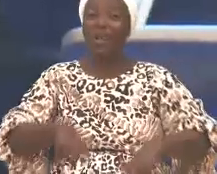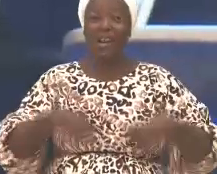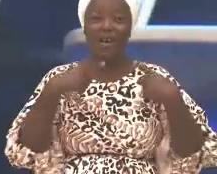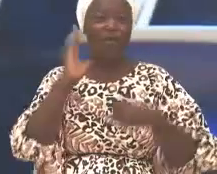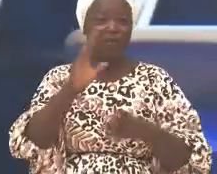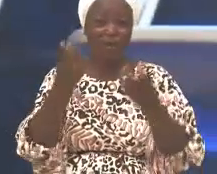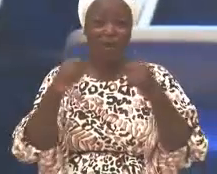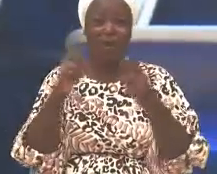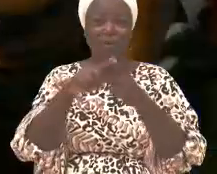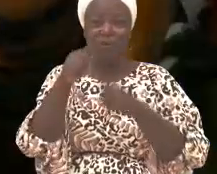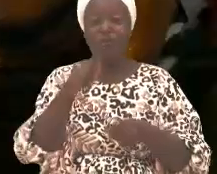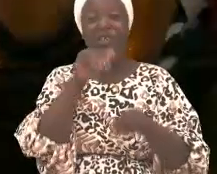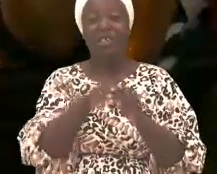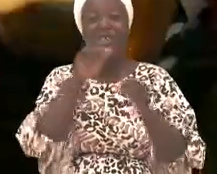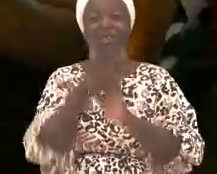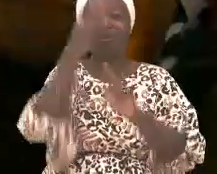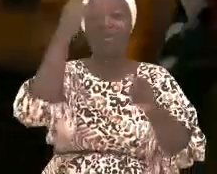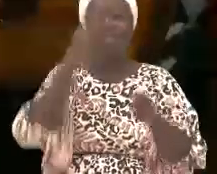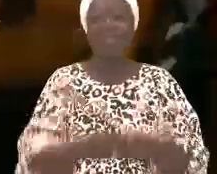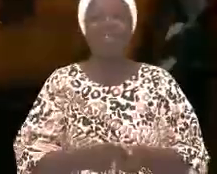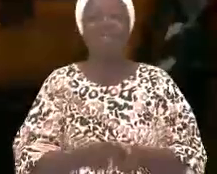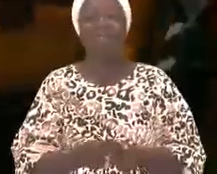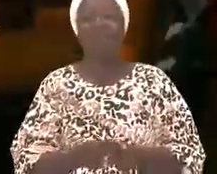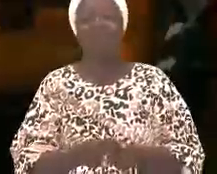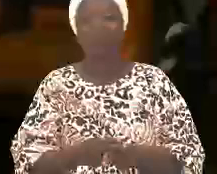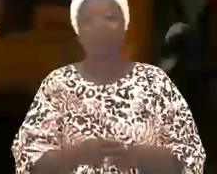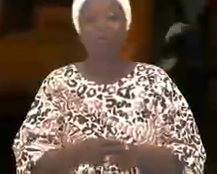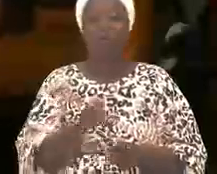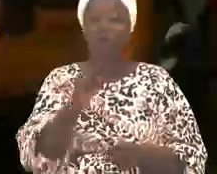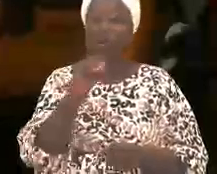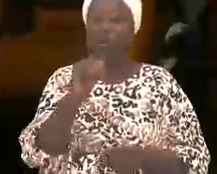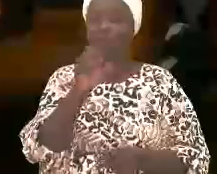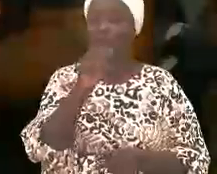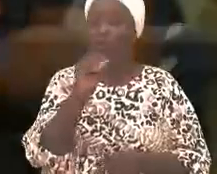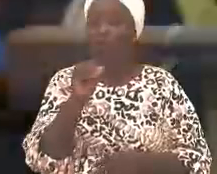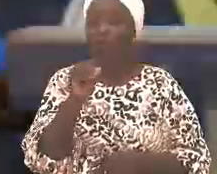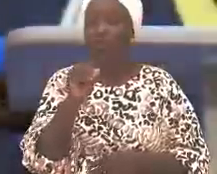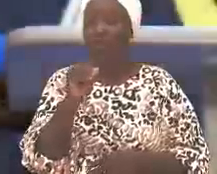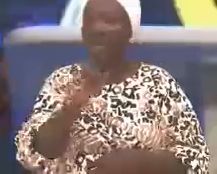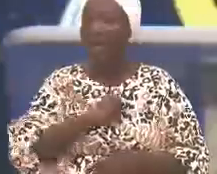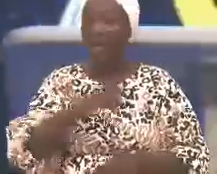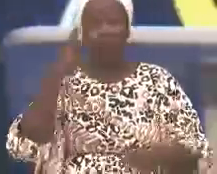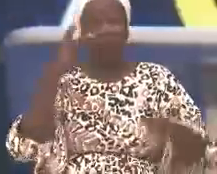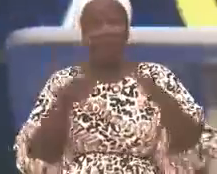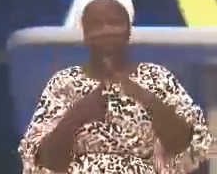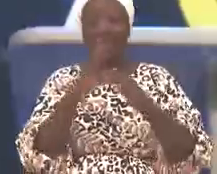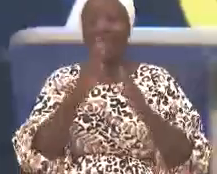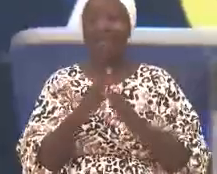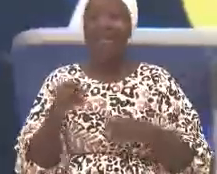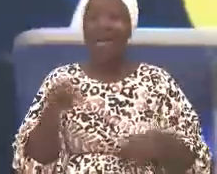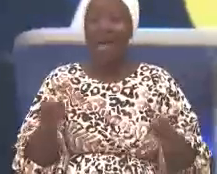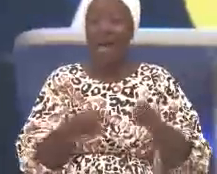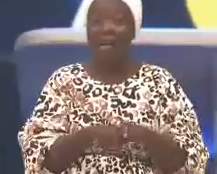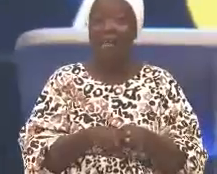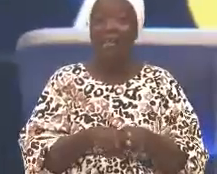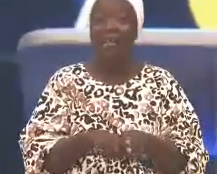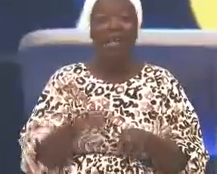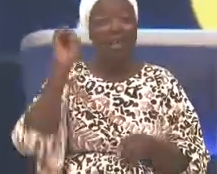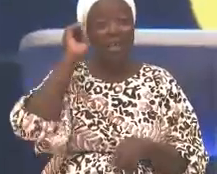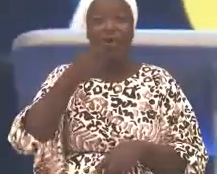in Jesus' name. So I prophesied as he commanded